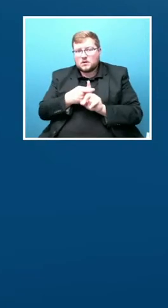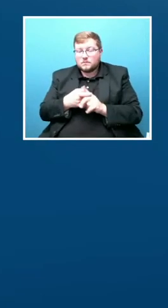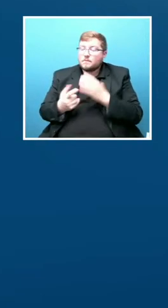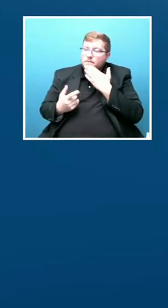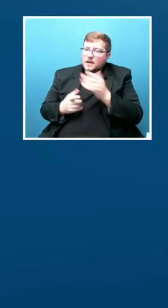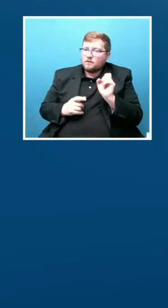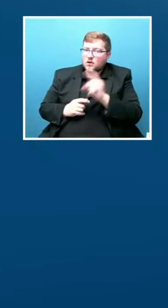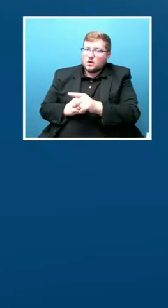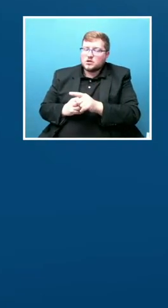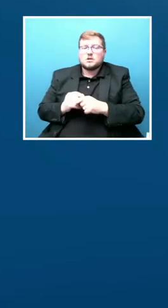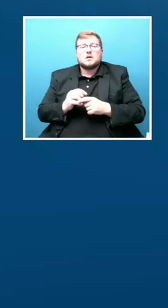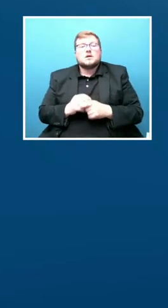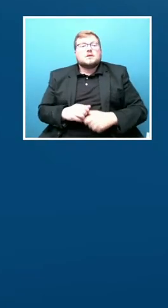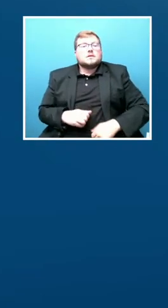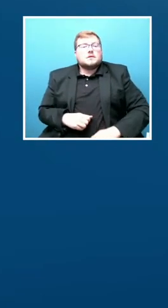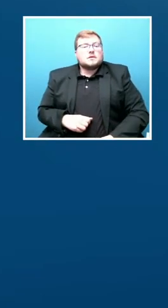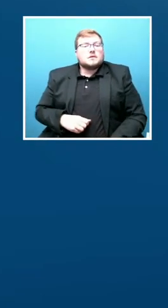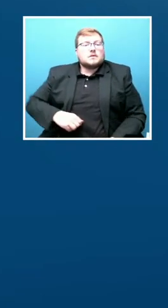Yes,